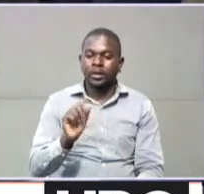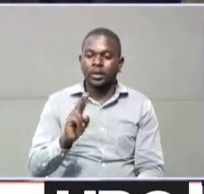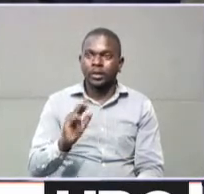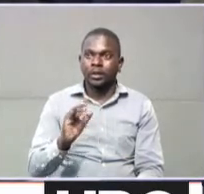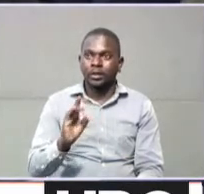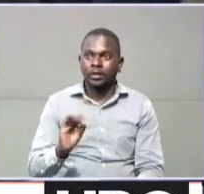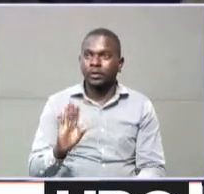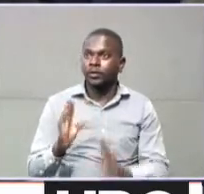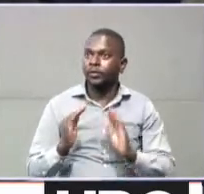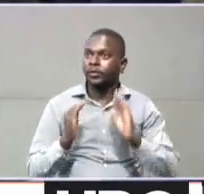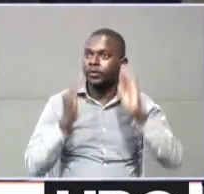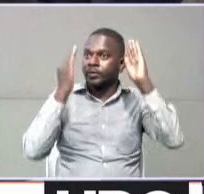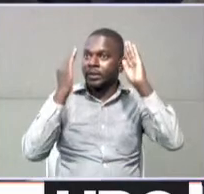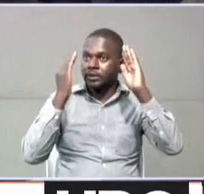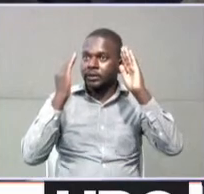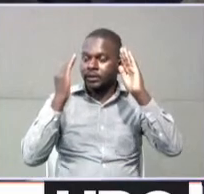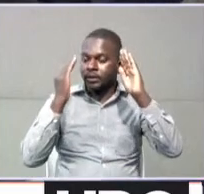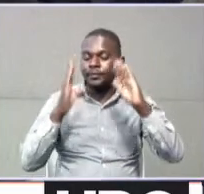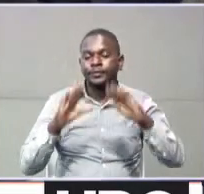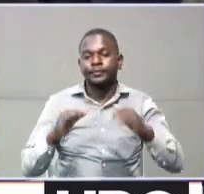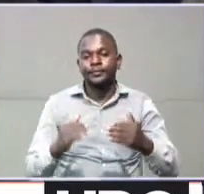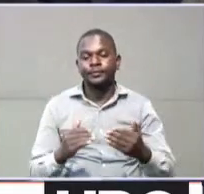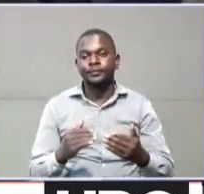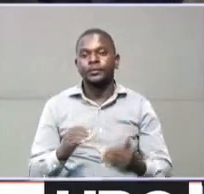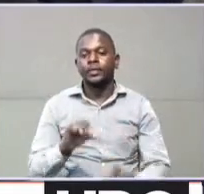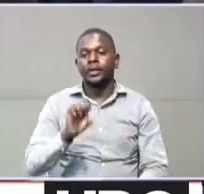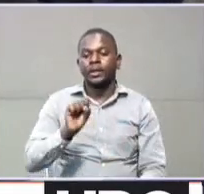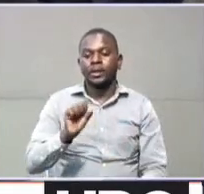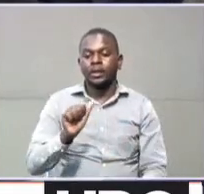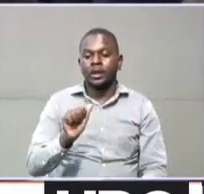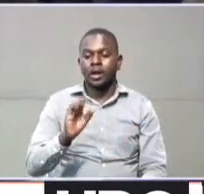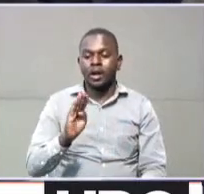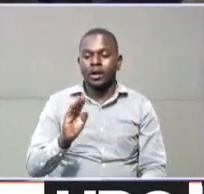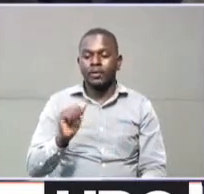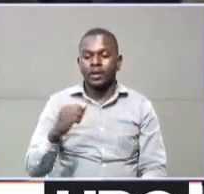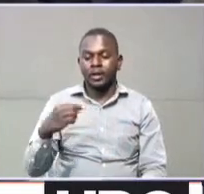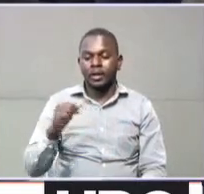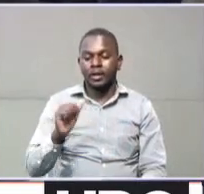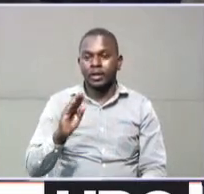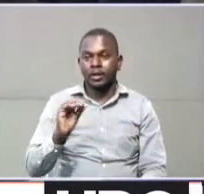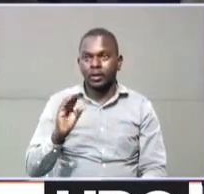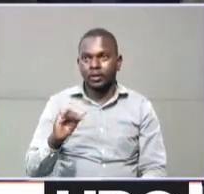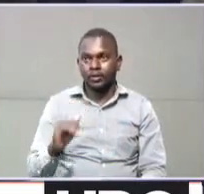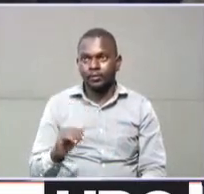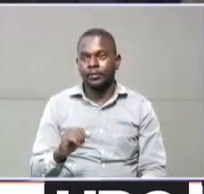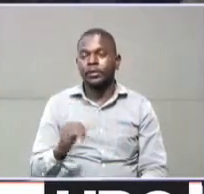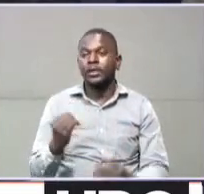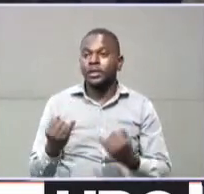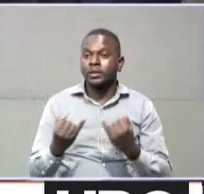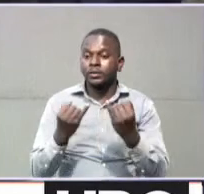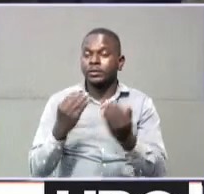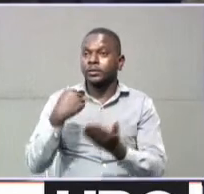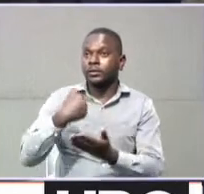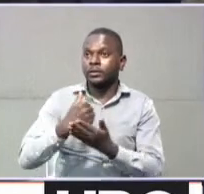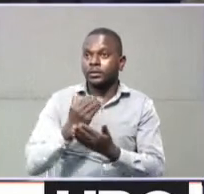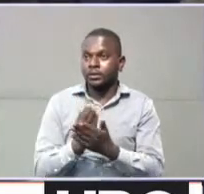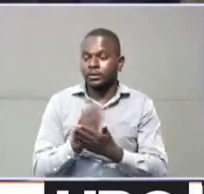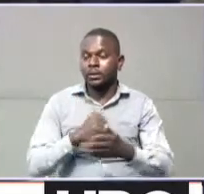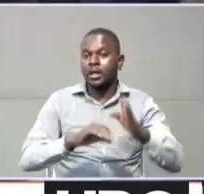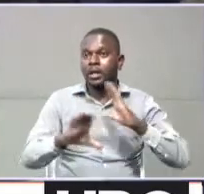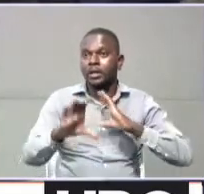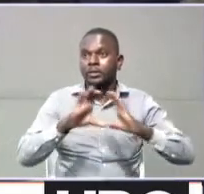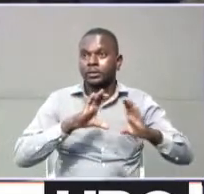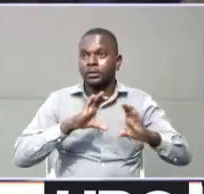of mark india savage on the sector committee of information communication